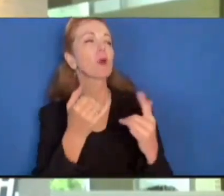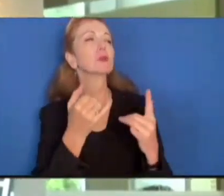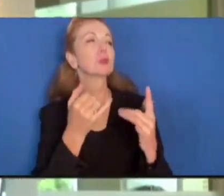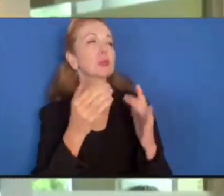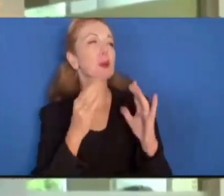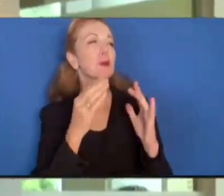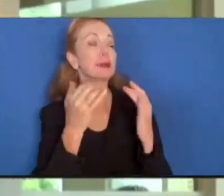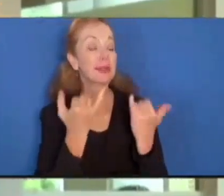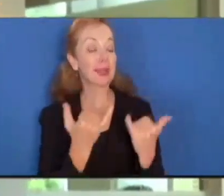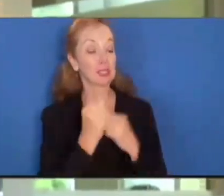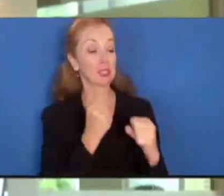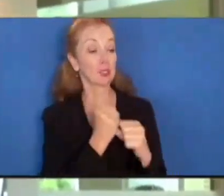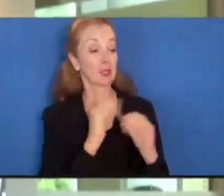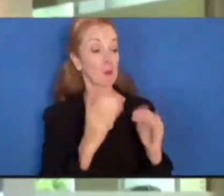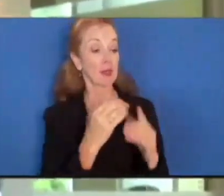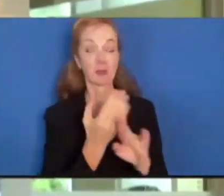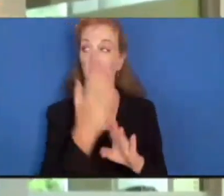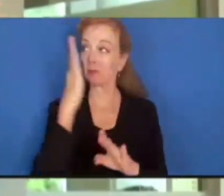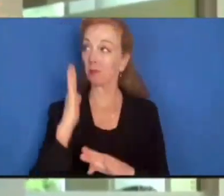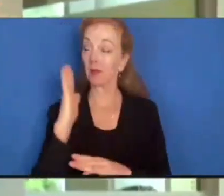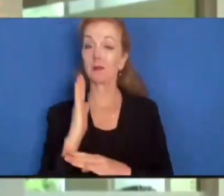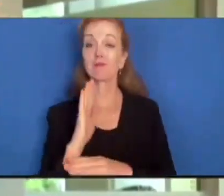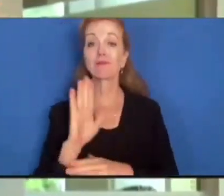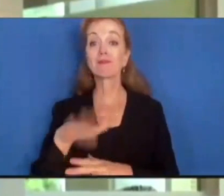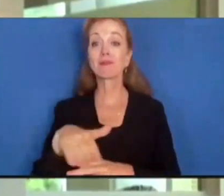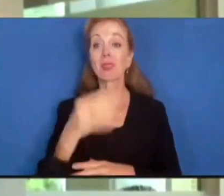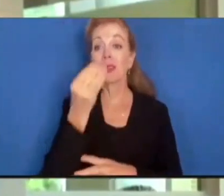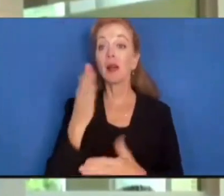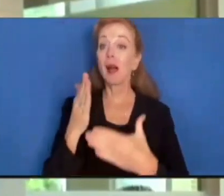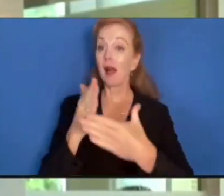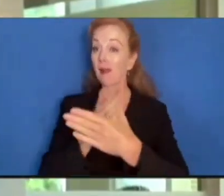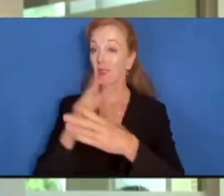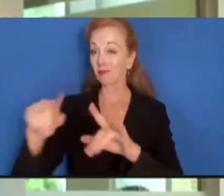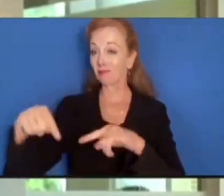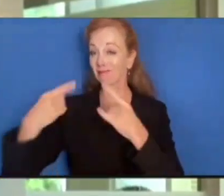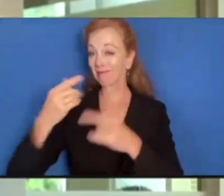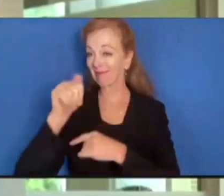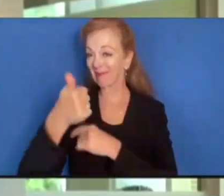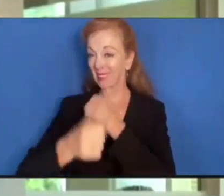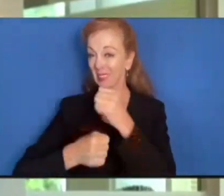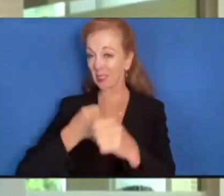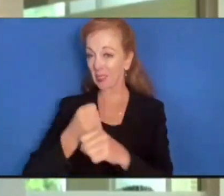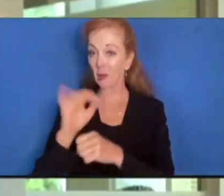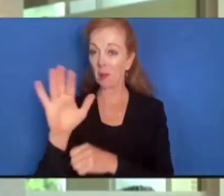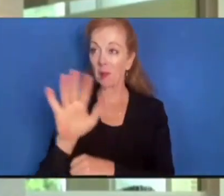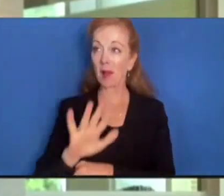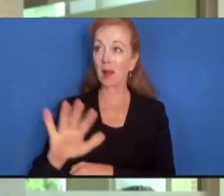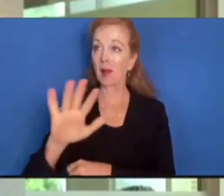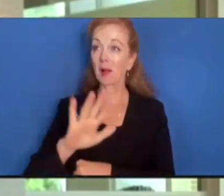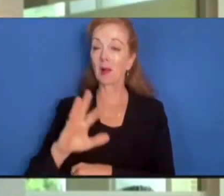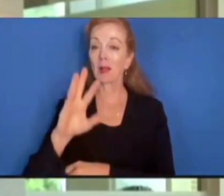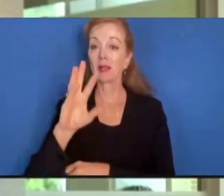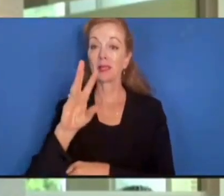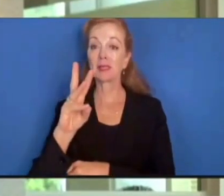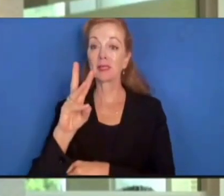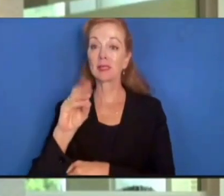So we have averaged over the past 10 years, we were averaging about 60 calls per